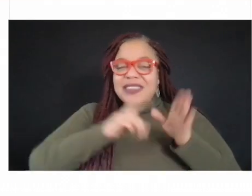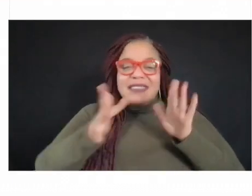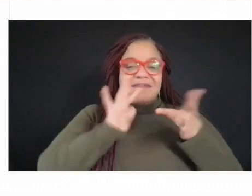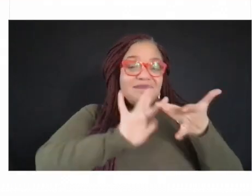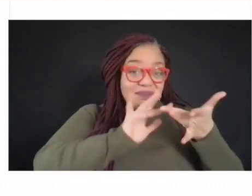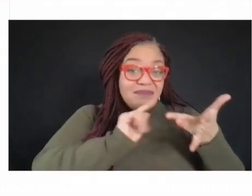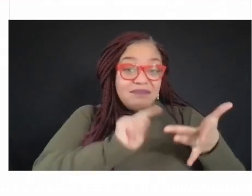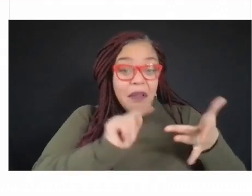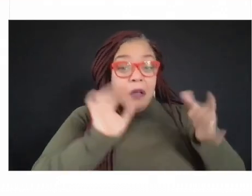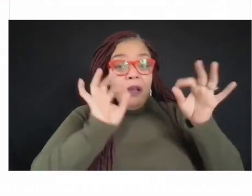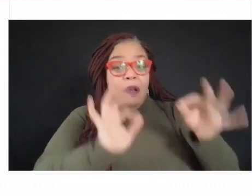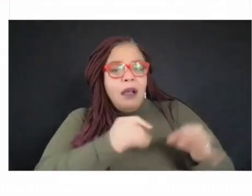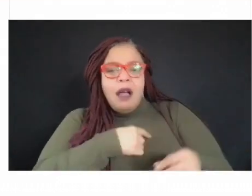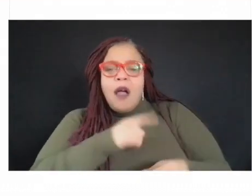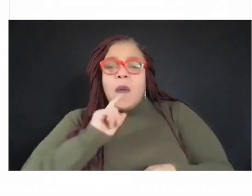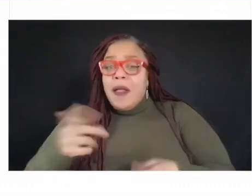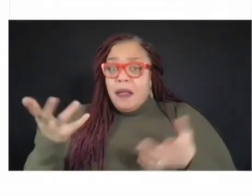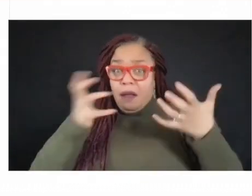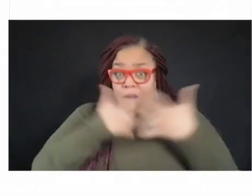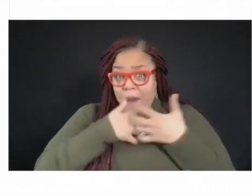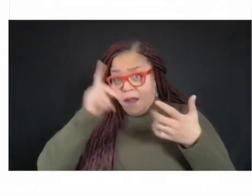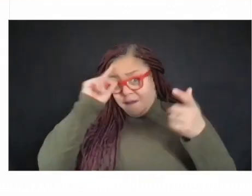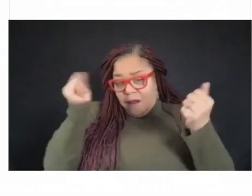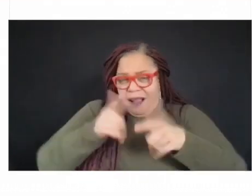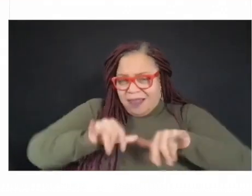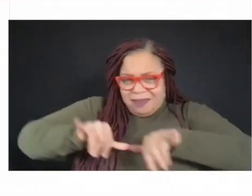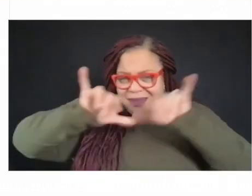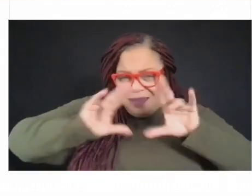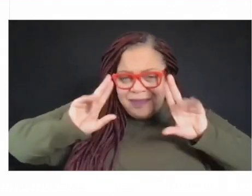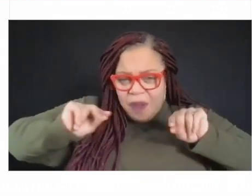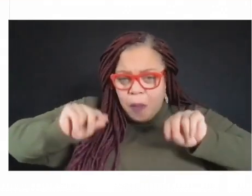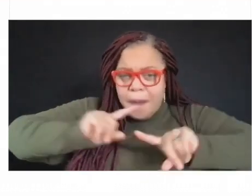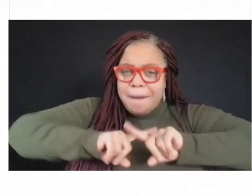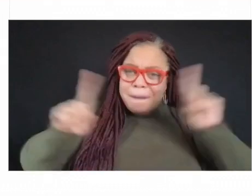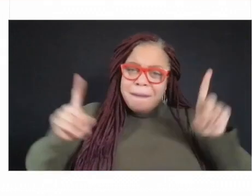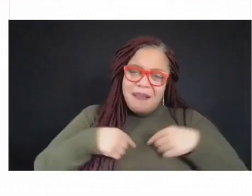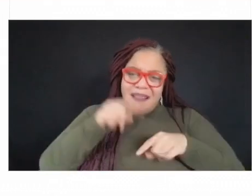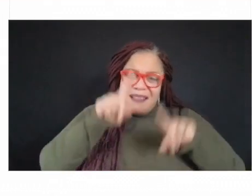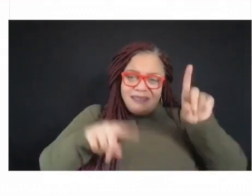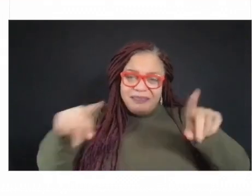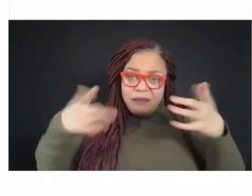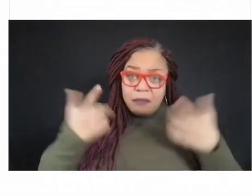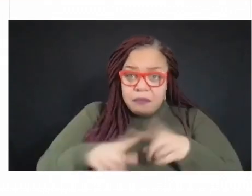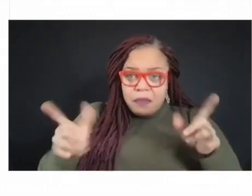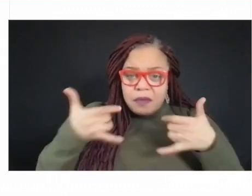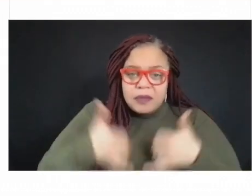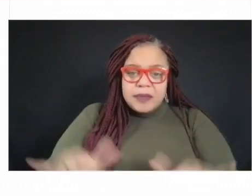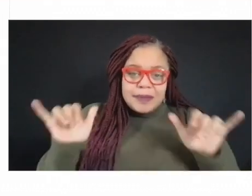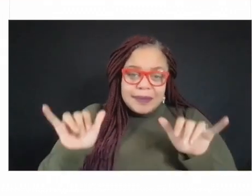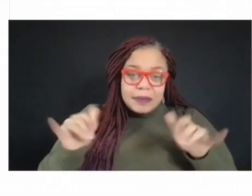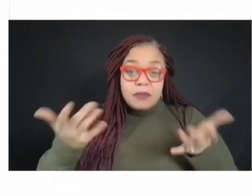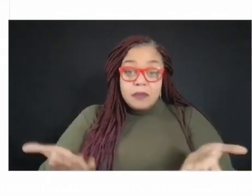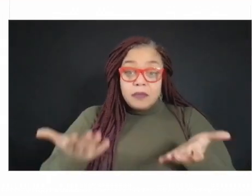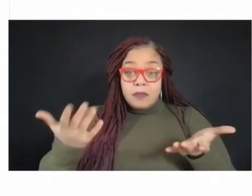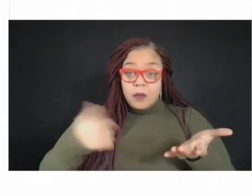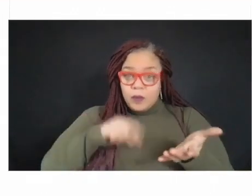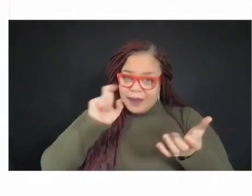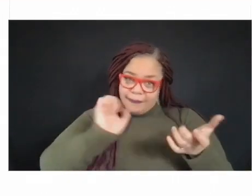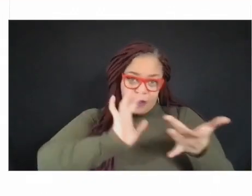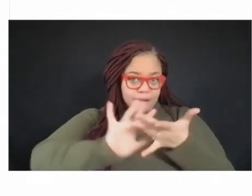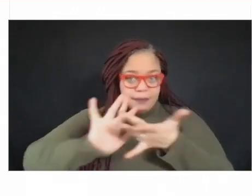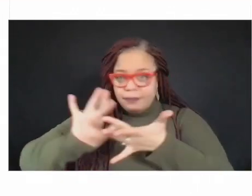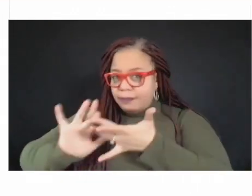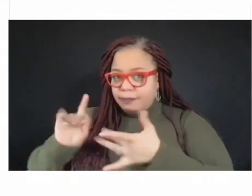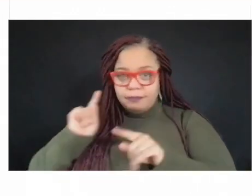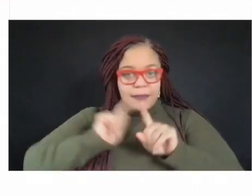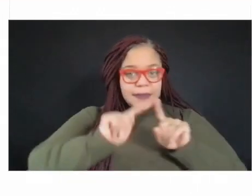to utilize all of the various strategies that are available to you to reach all of the different attitudes, behaviors,